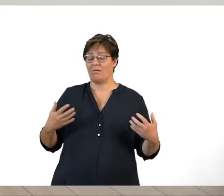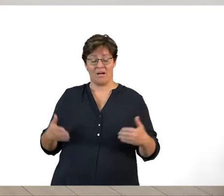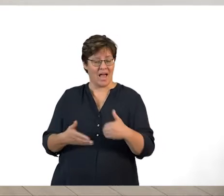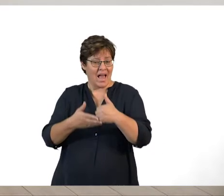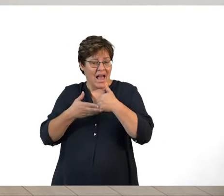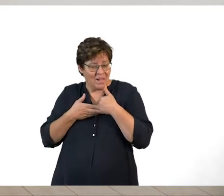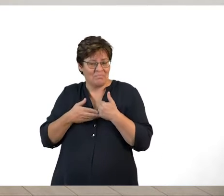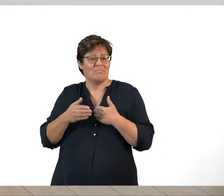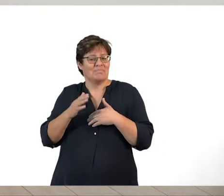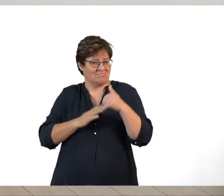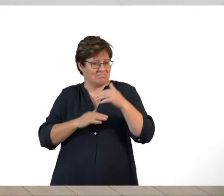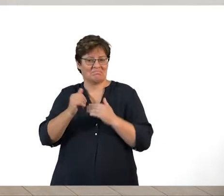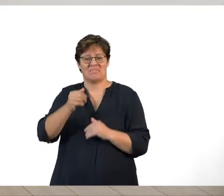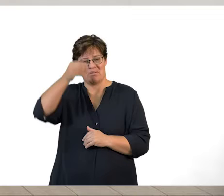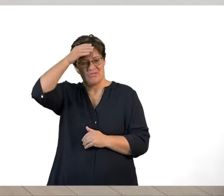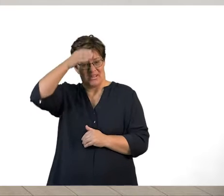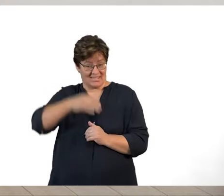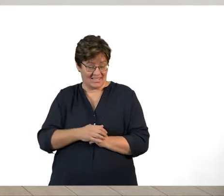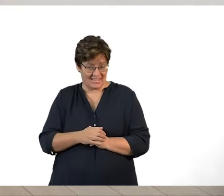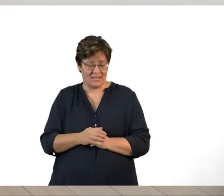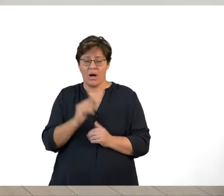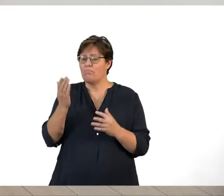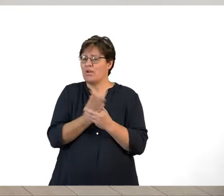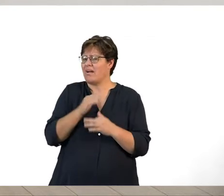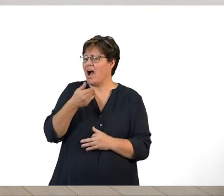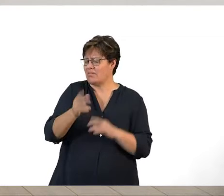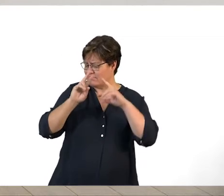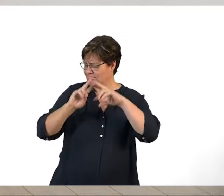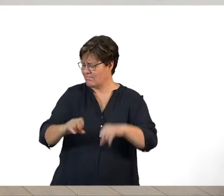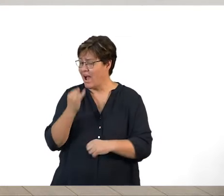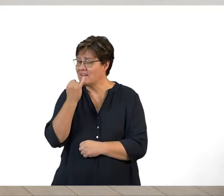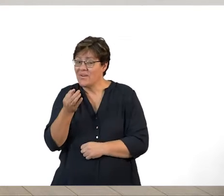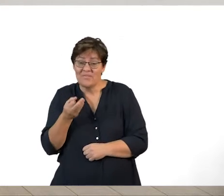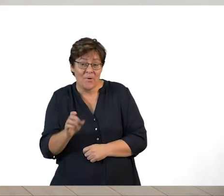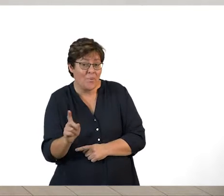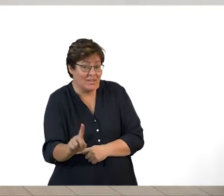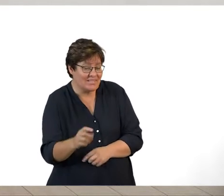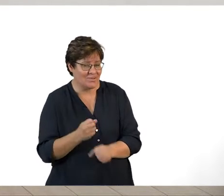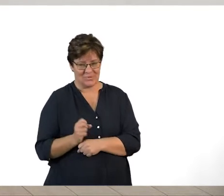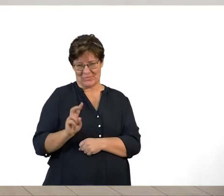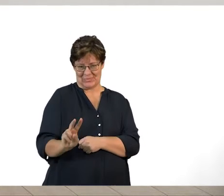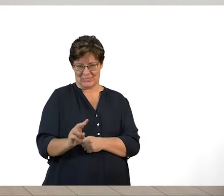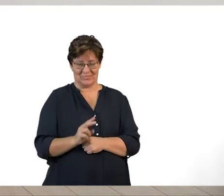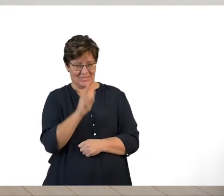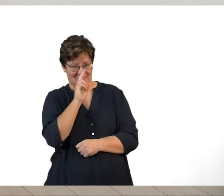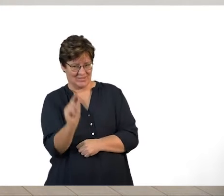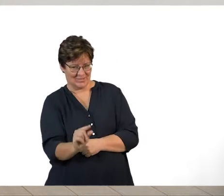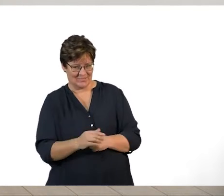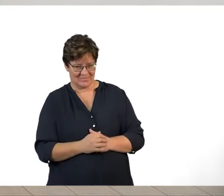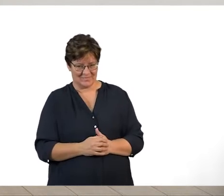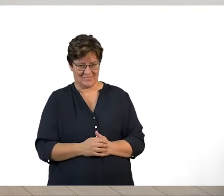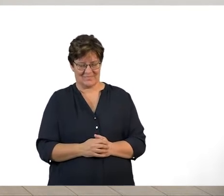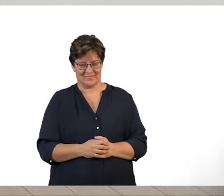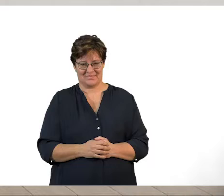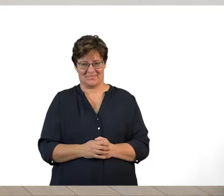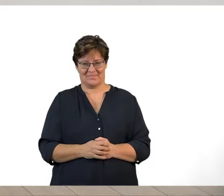resource really helps to build life skills knowledge. After the break, we will explore an idea for grade 2.